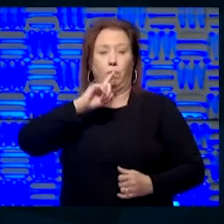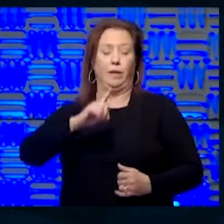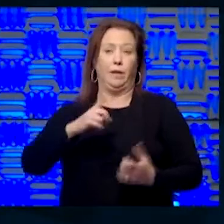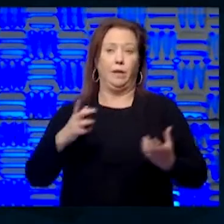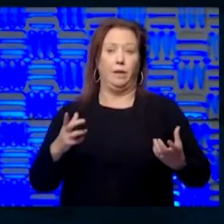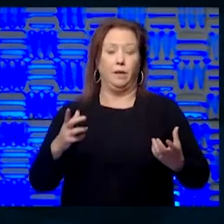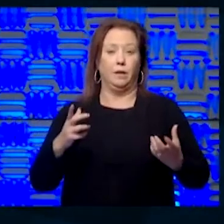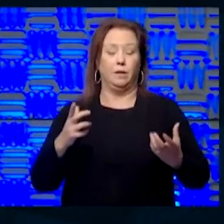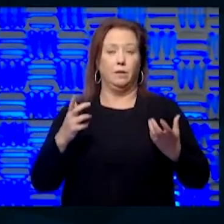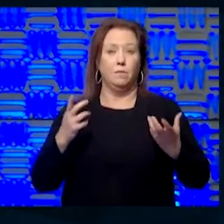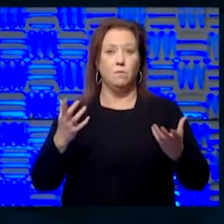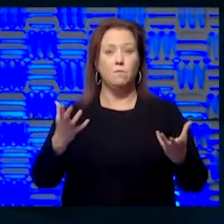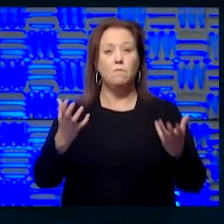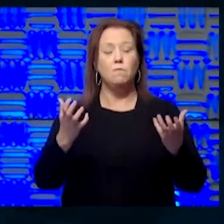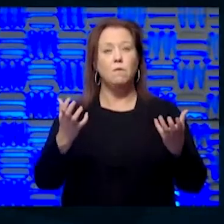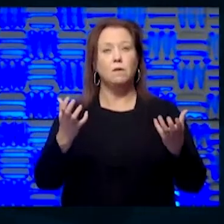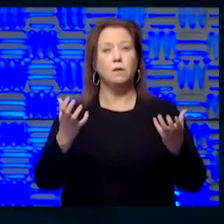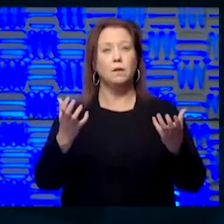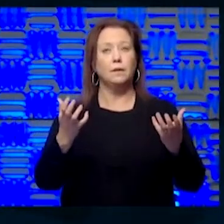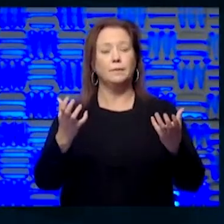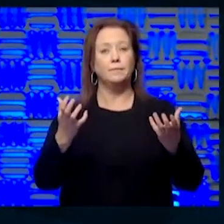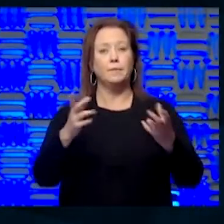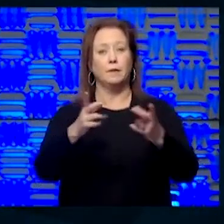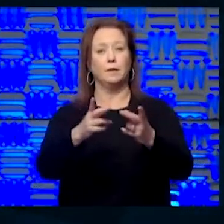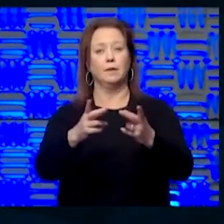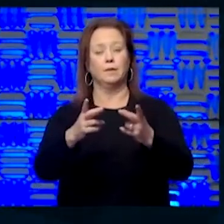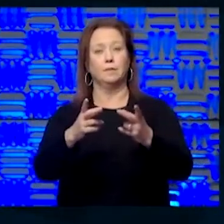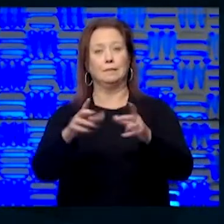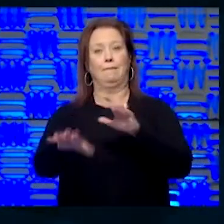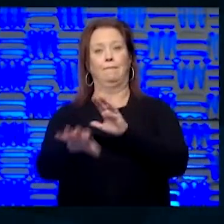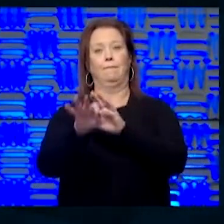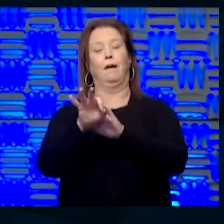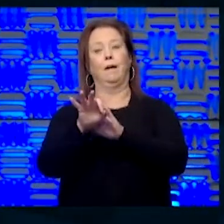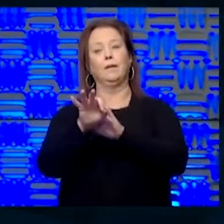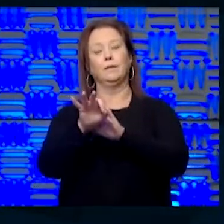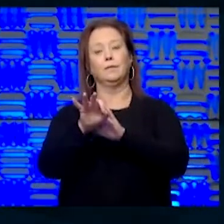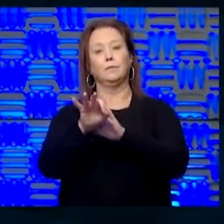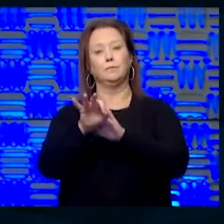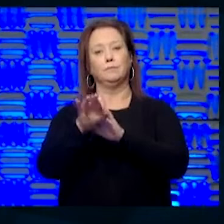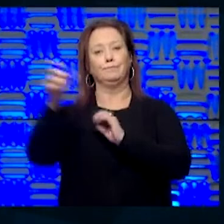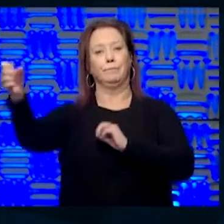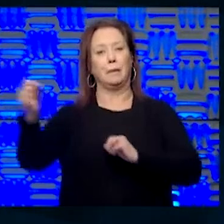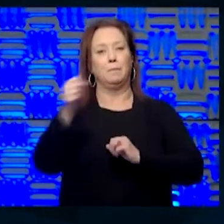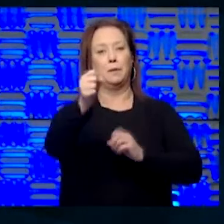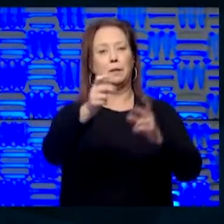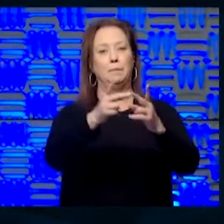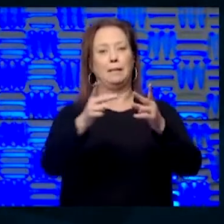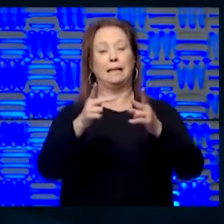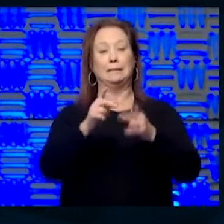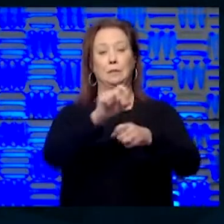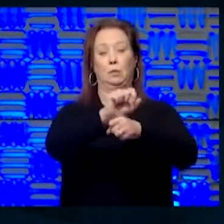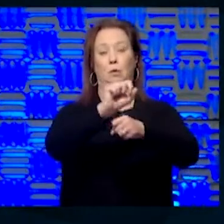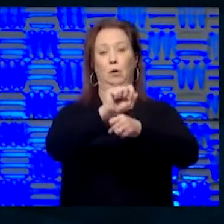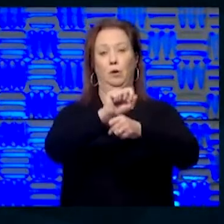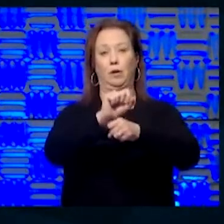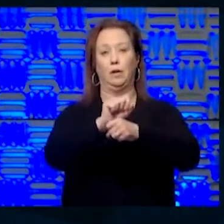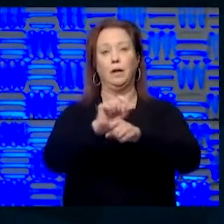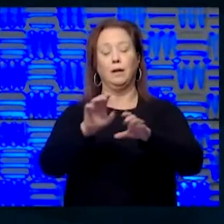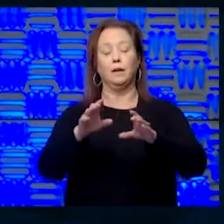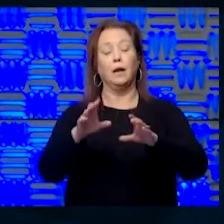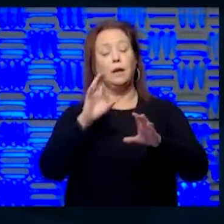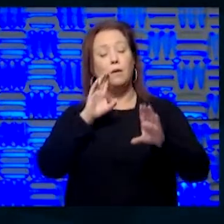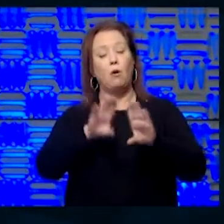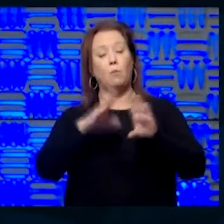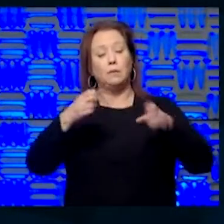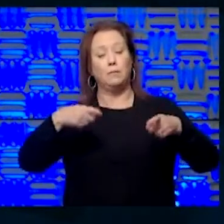degree, we're looking for places for people to get their time in, and that opens up opportunities for